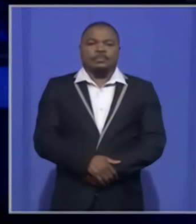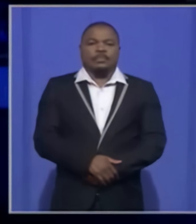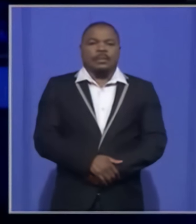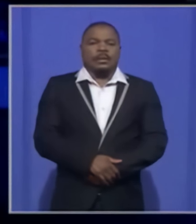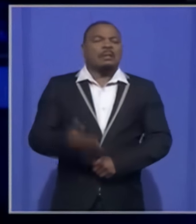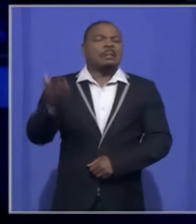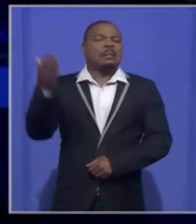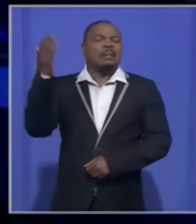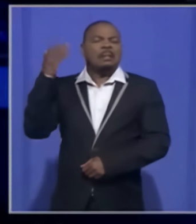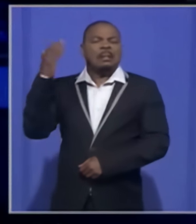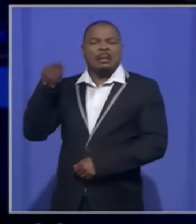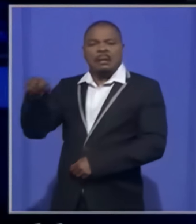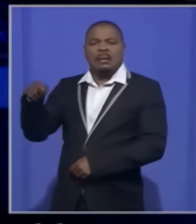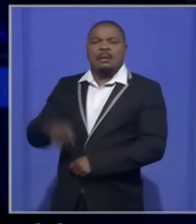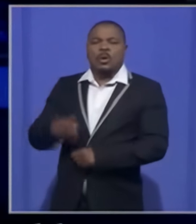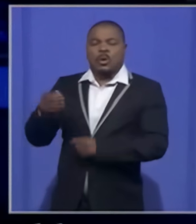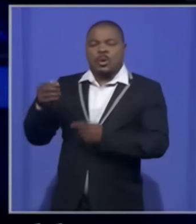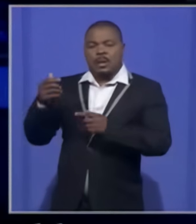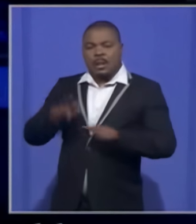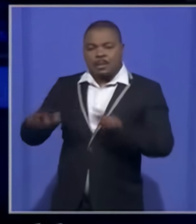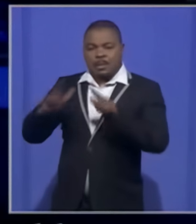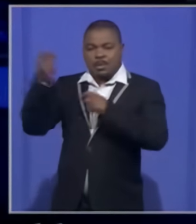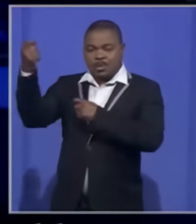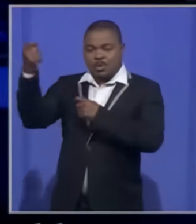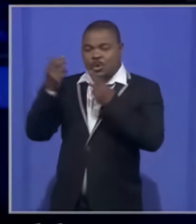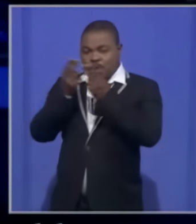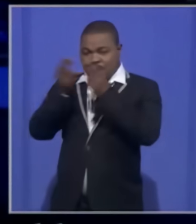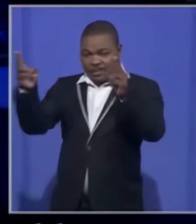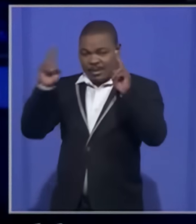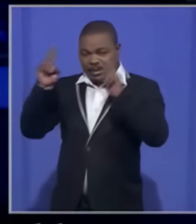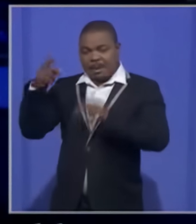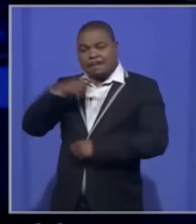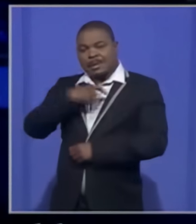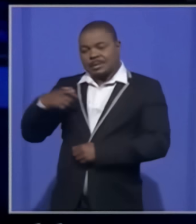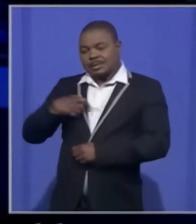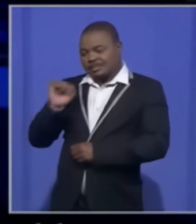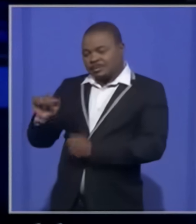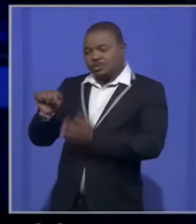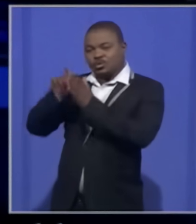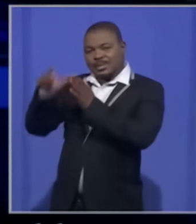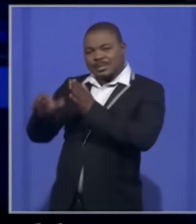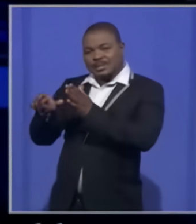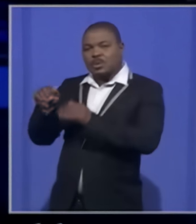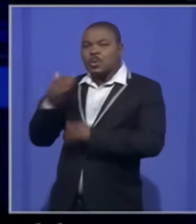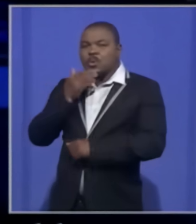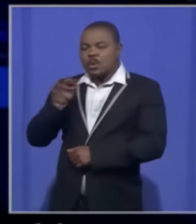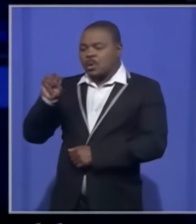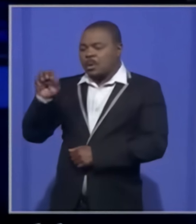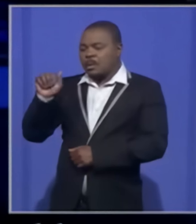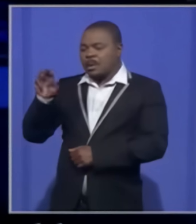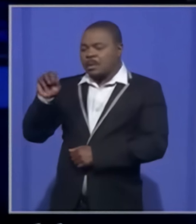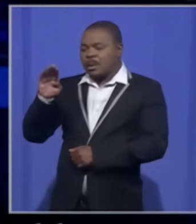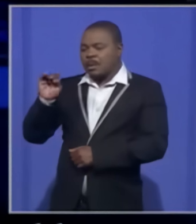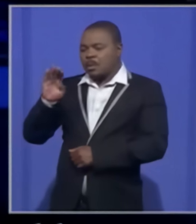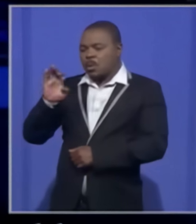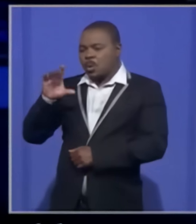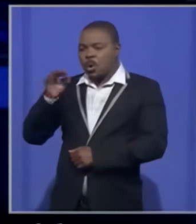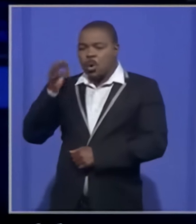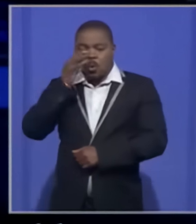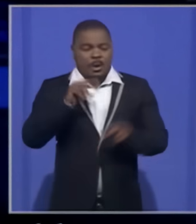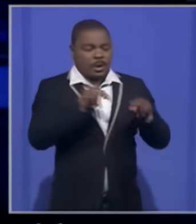Mopresidente wa mehleng wa lekgotla la baithuti University ya Limpopo Khutso Mamabolo o re ha ba ananele mohopolo wa ditherisano tsa naha. O hlalosa